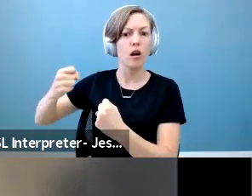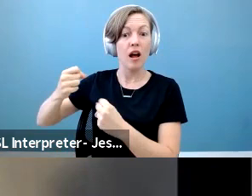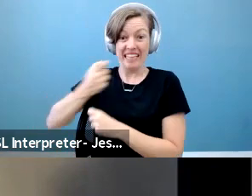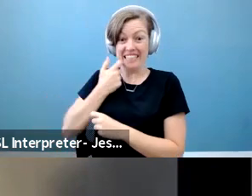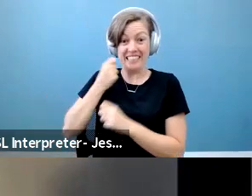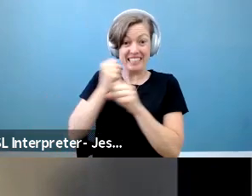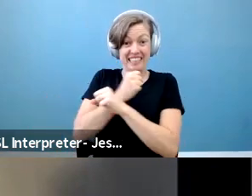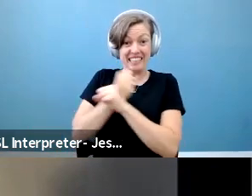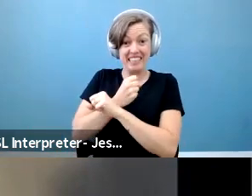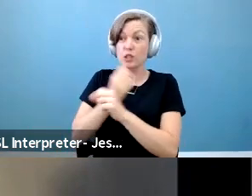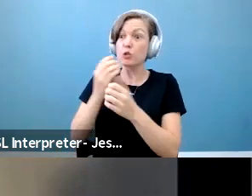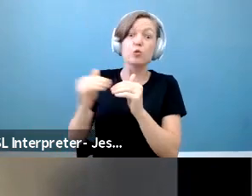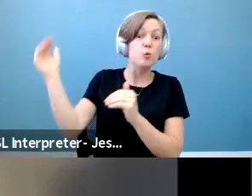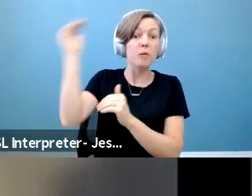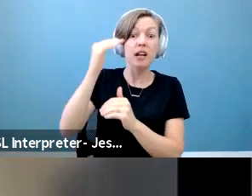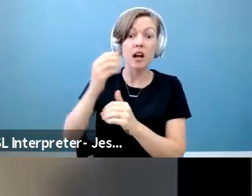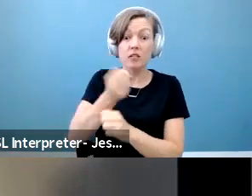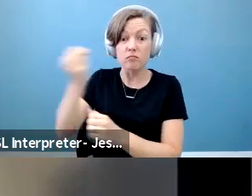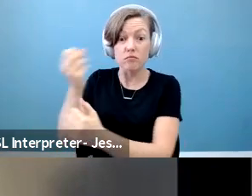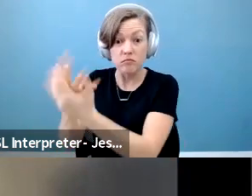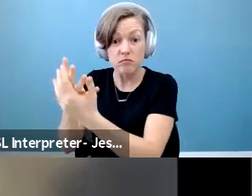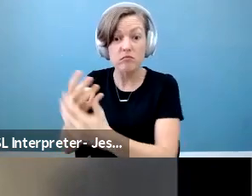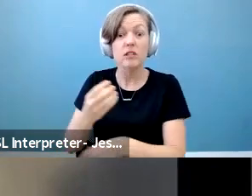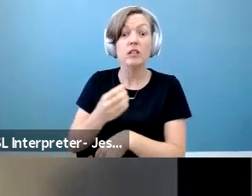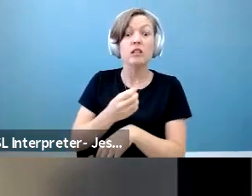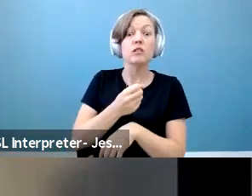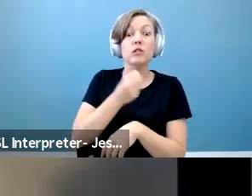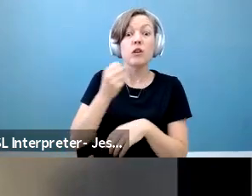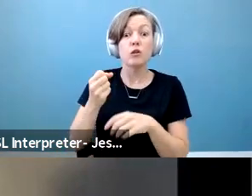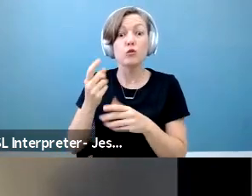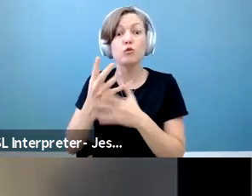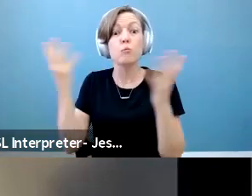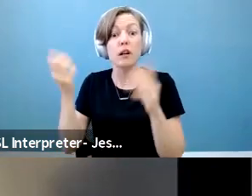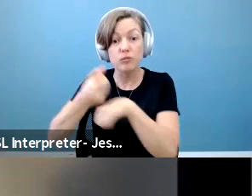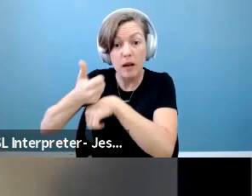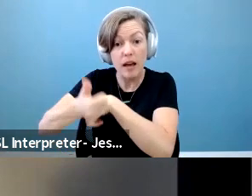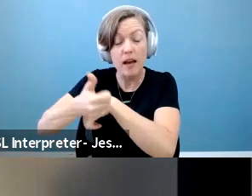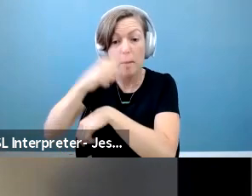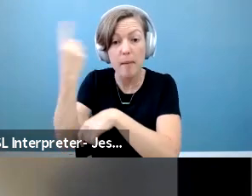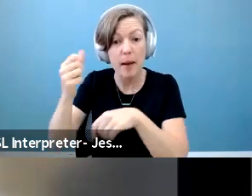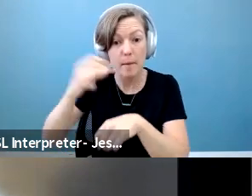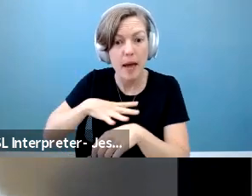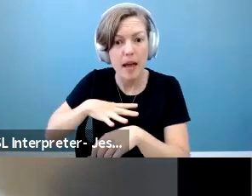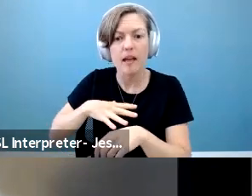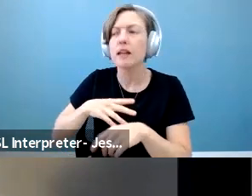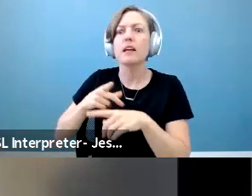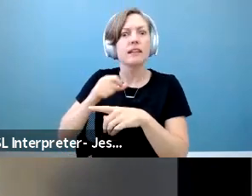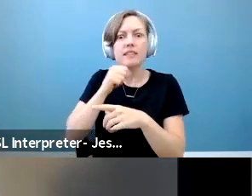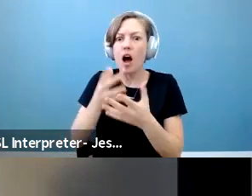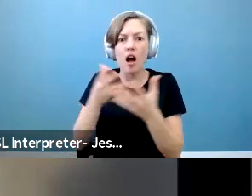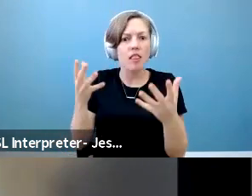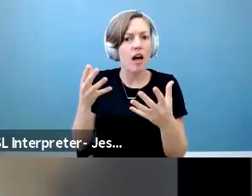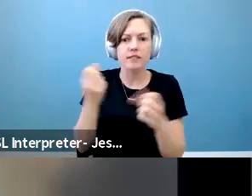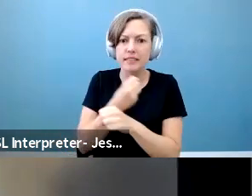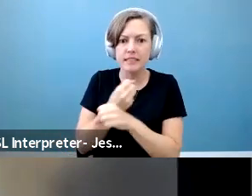the over-incarceration and over-criminalization of young Black men. We don't have great data in Vermont, even as